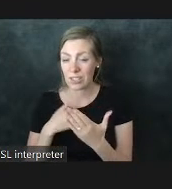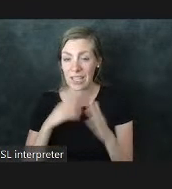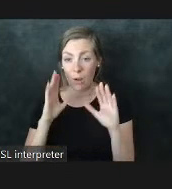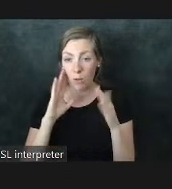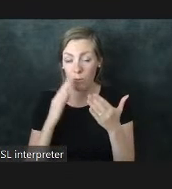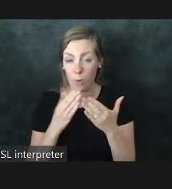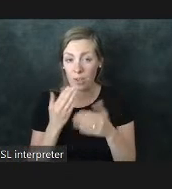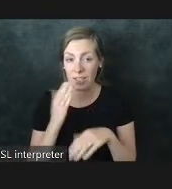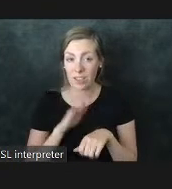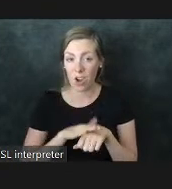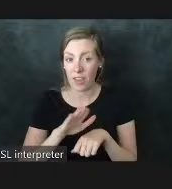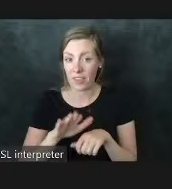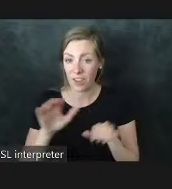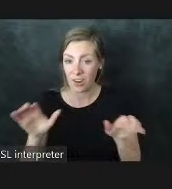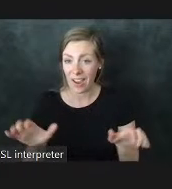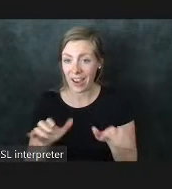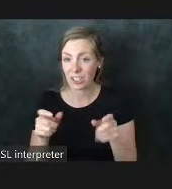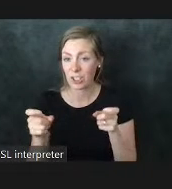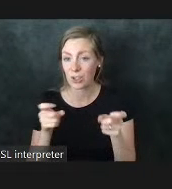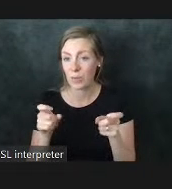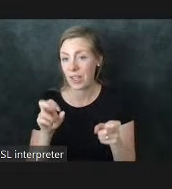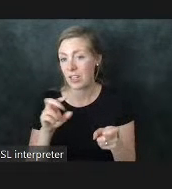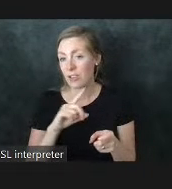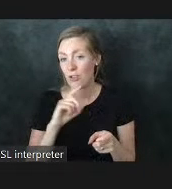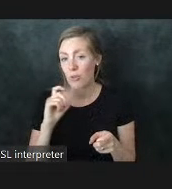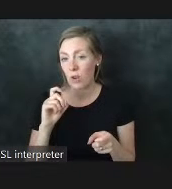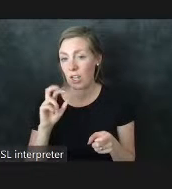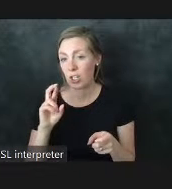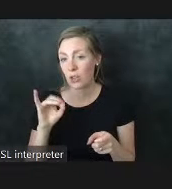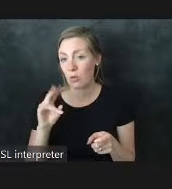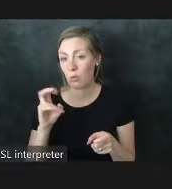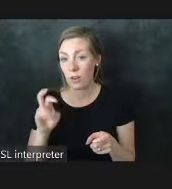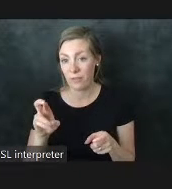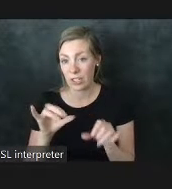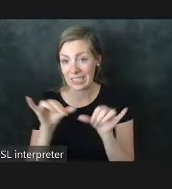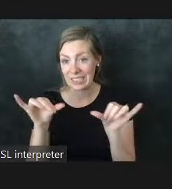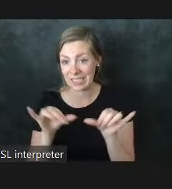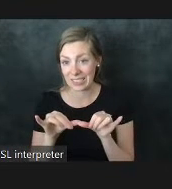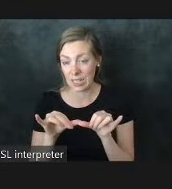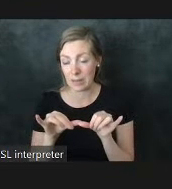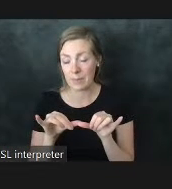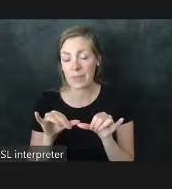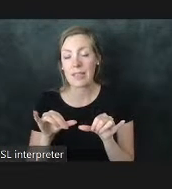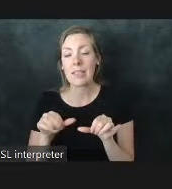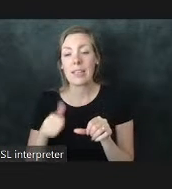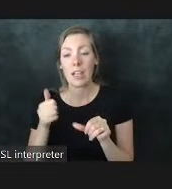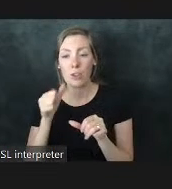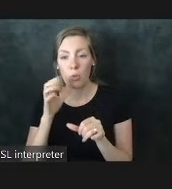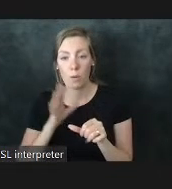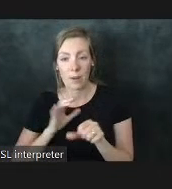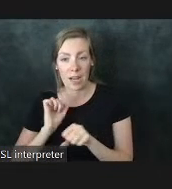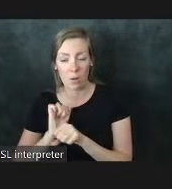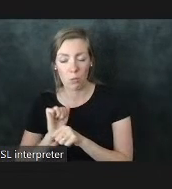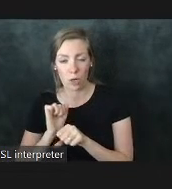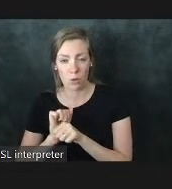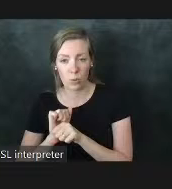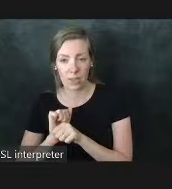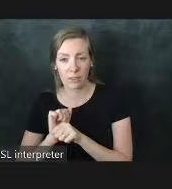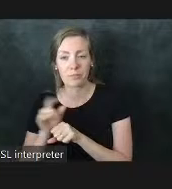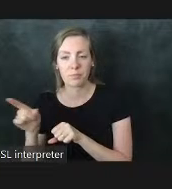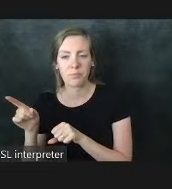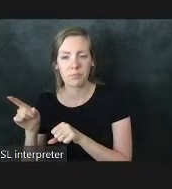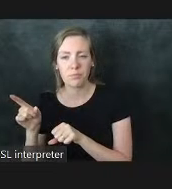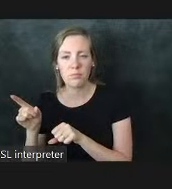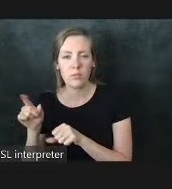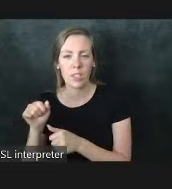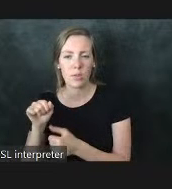Water's actions managing the Russian River system. el Our sistema colleague, Jennifer de Burke from Santa Rosa Water will be addressing efforts by